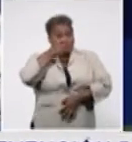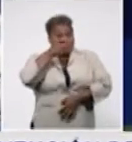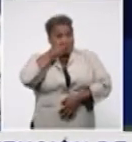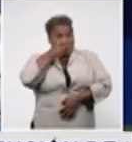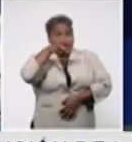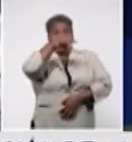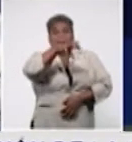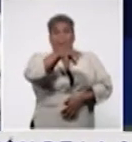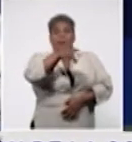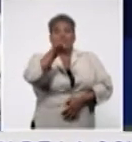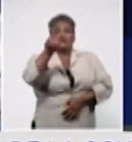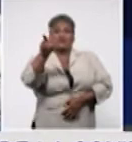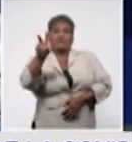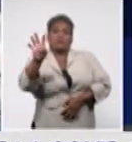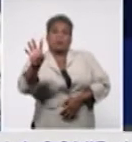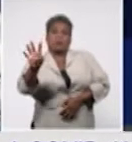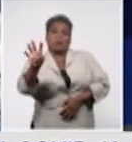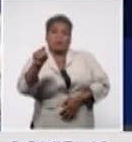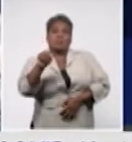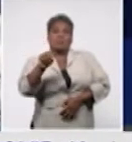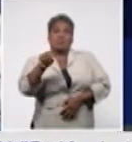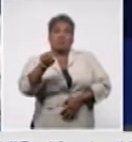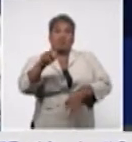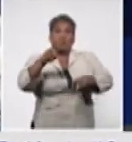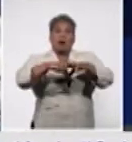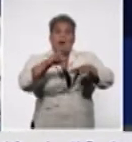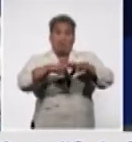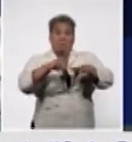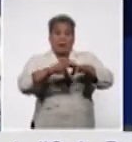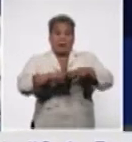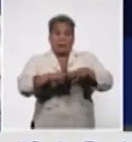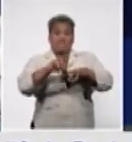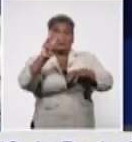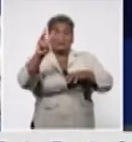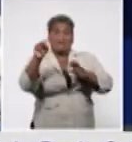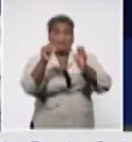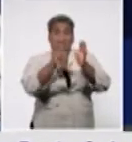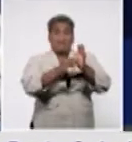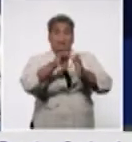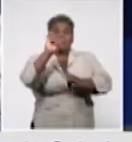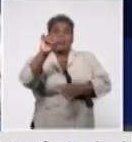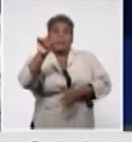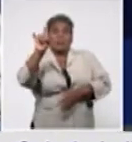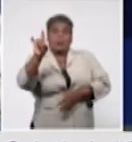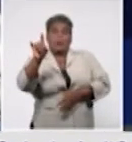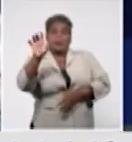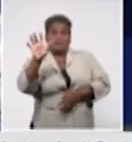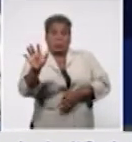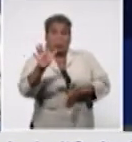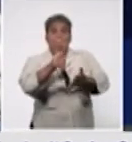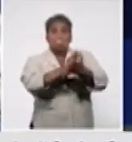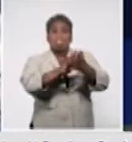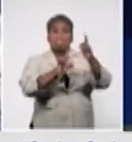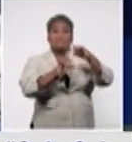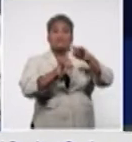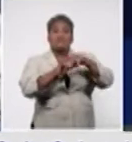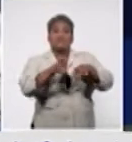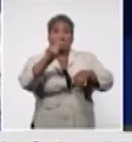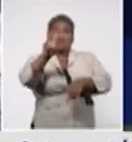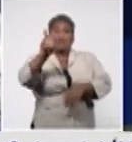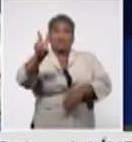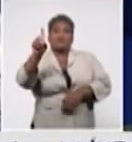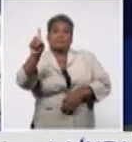171. Las Tunas, 80, and so forth from every Cuban territory. We would like to turn your attention